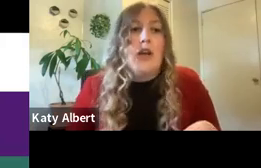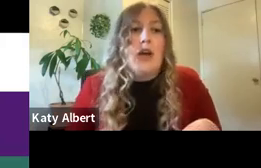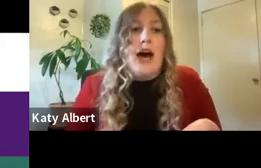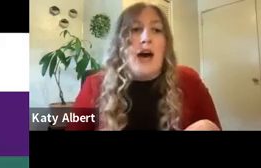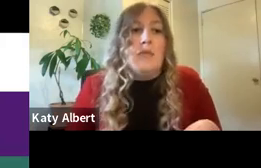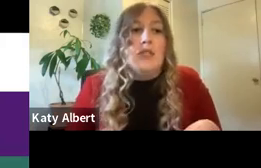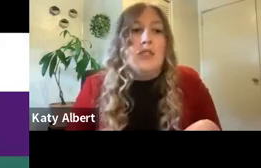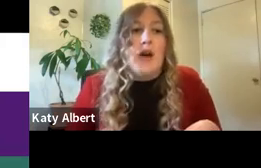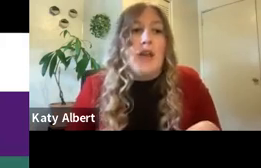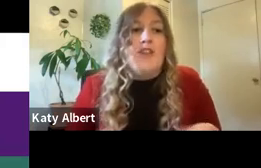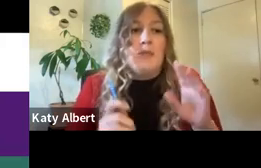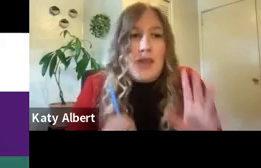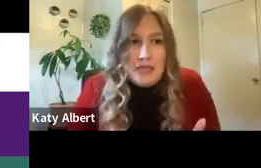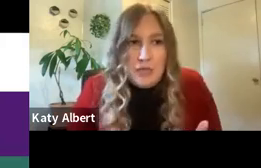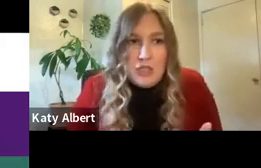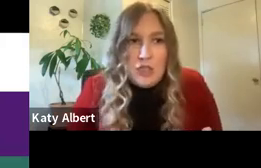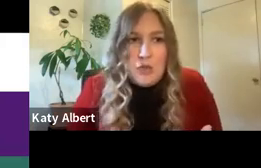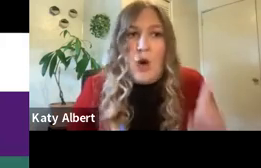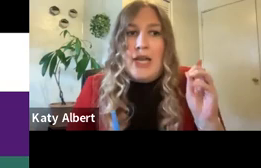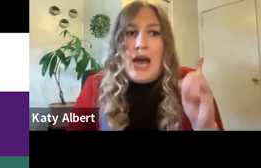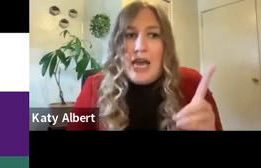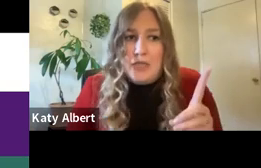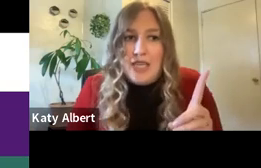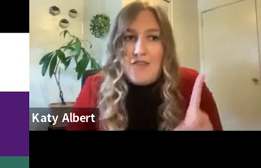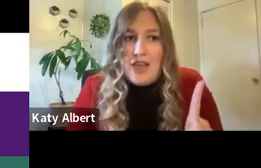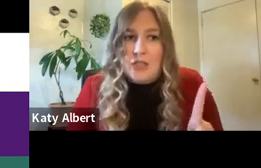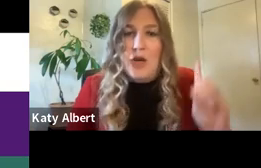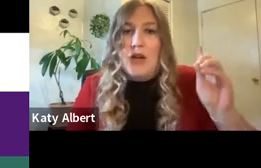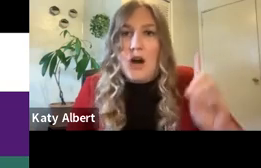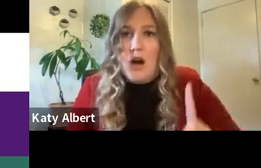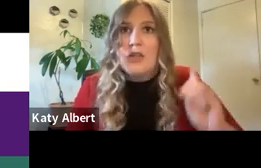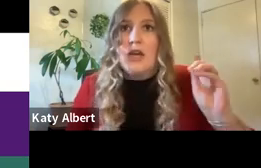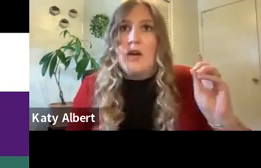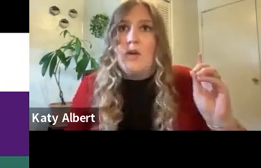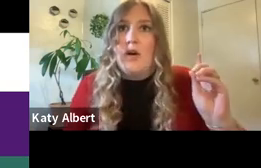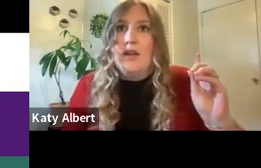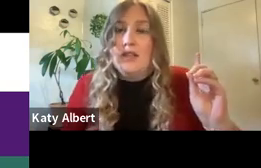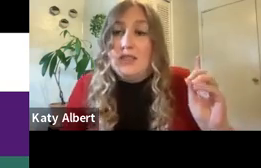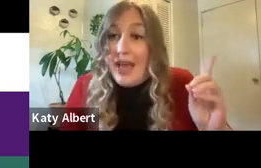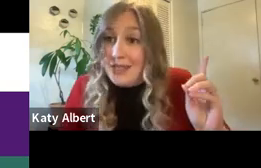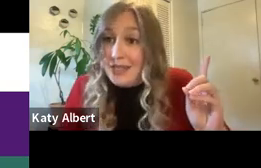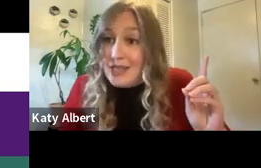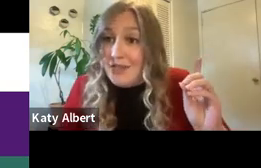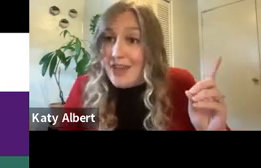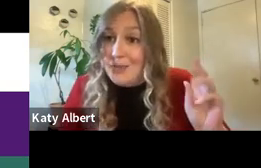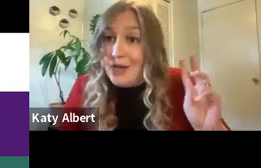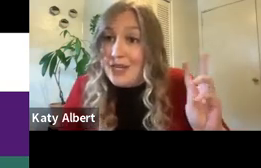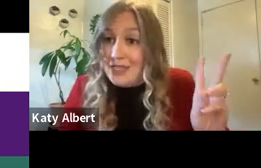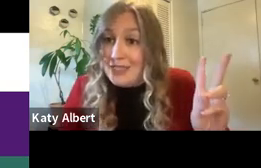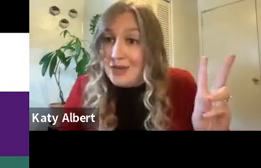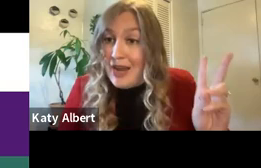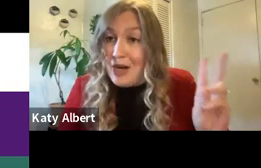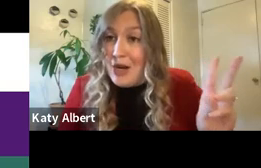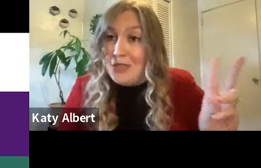Facebook. So if you're making me choose one, I would say Facebook. Also, technically, Facebook